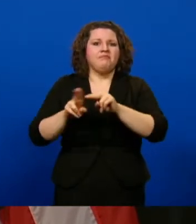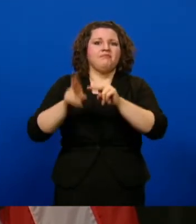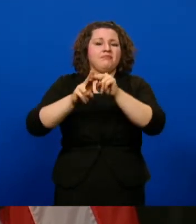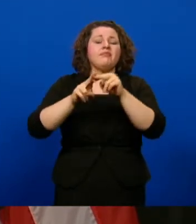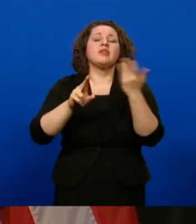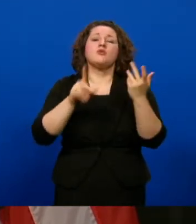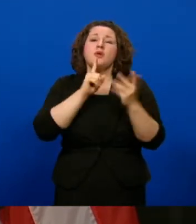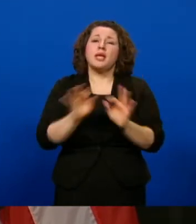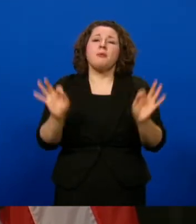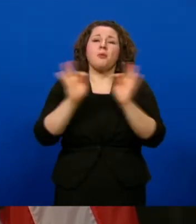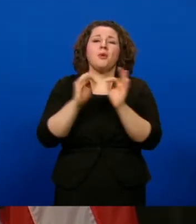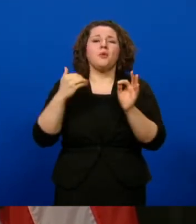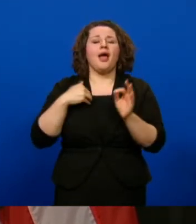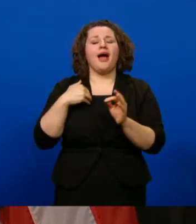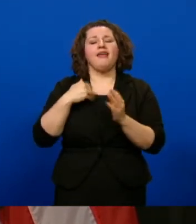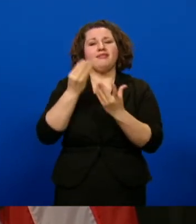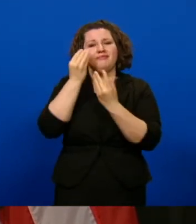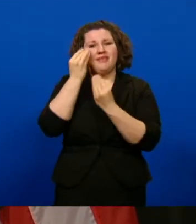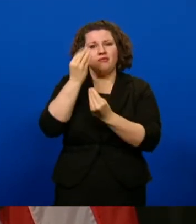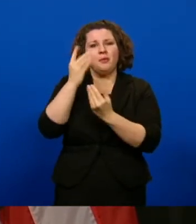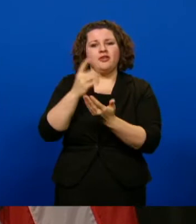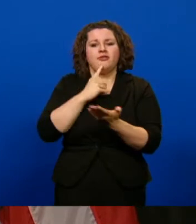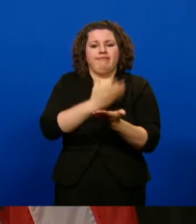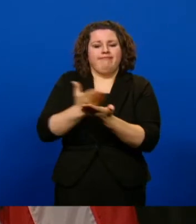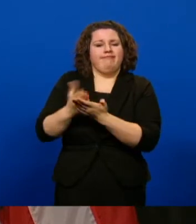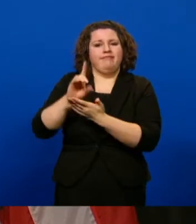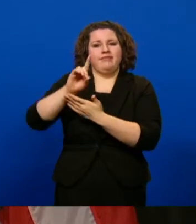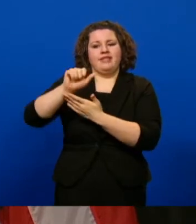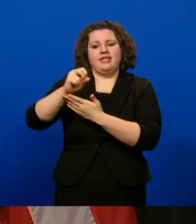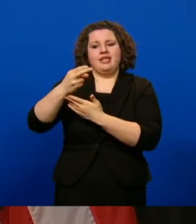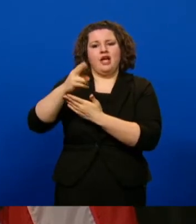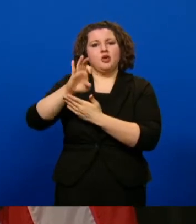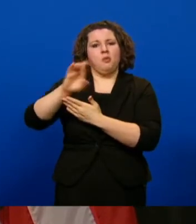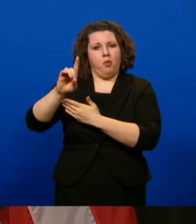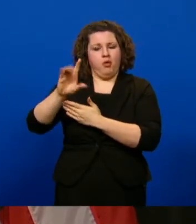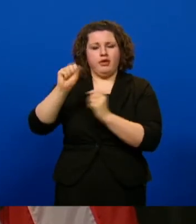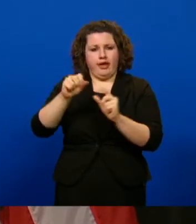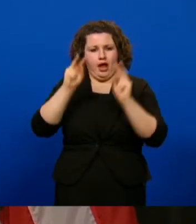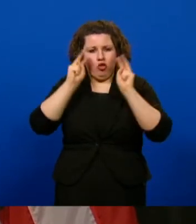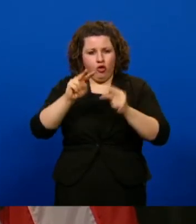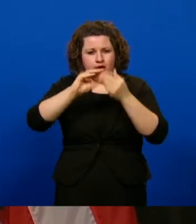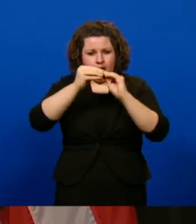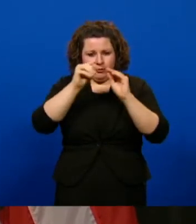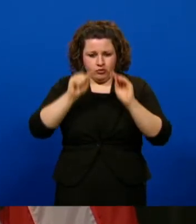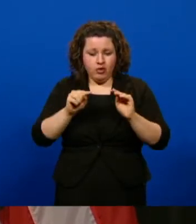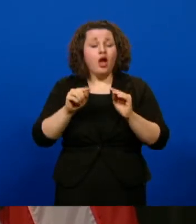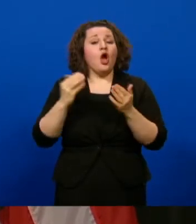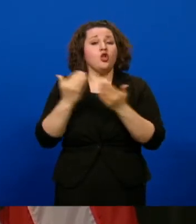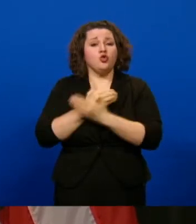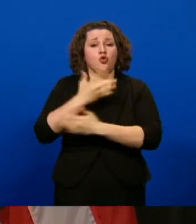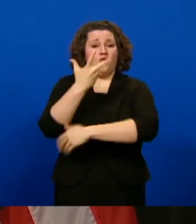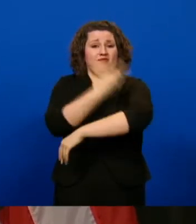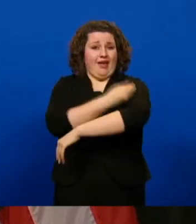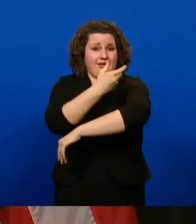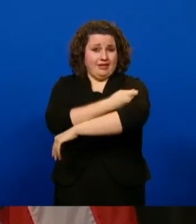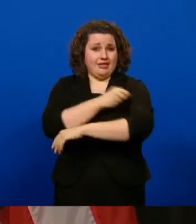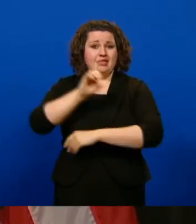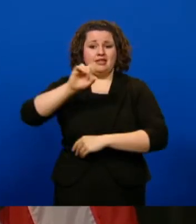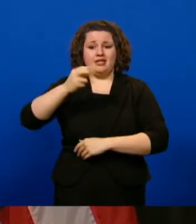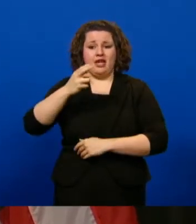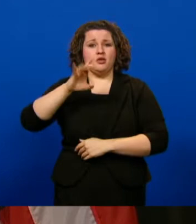data dashboard to track our progress on a daily basis. A new vaccination dashboard will be added to